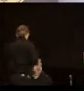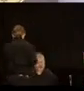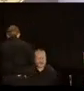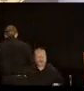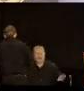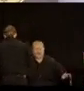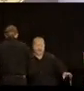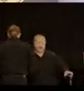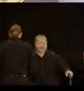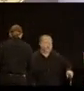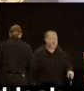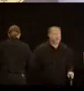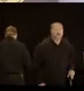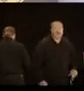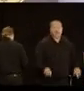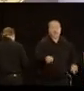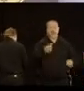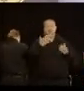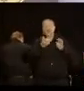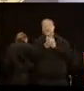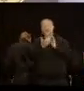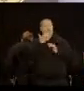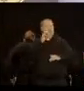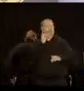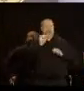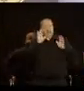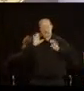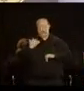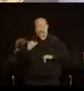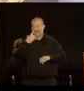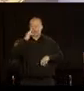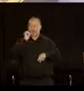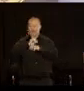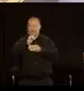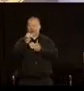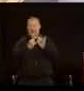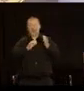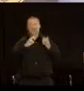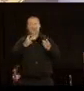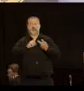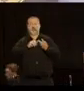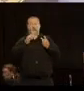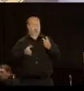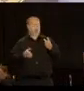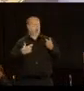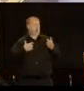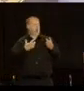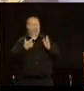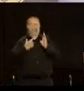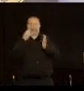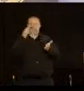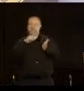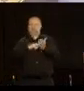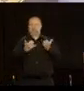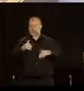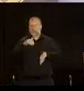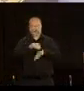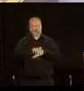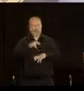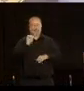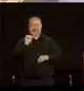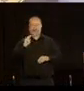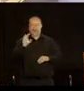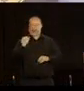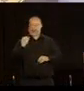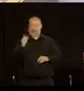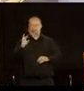Congratulations, Harrison. I actually can't wait to visit that Texas Roadhouse and see that artwork. The second individual that I want to highlight tonight is Kevin